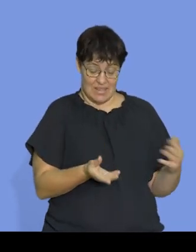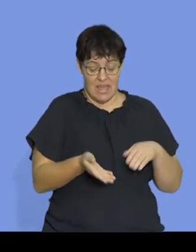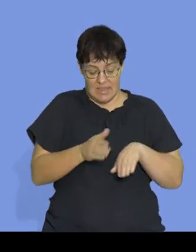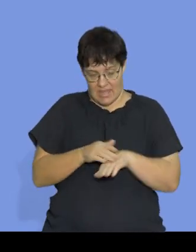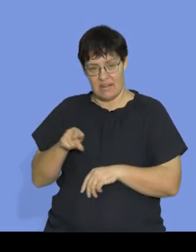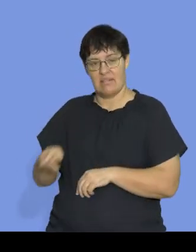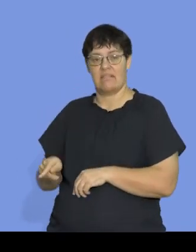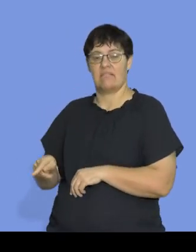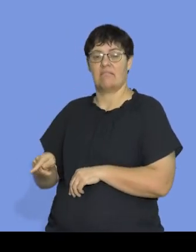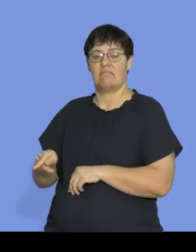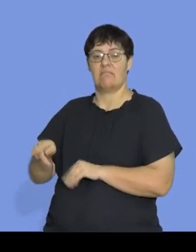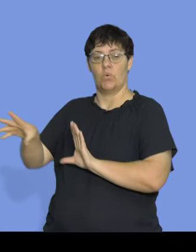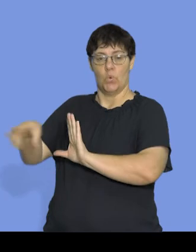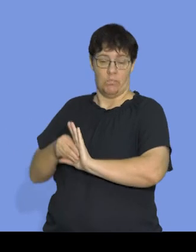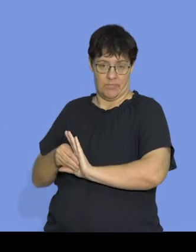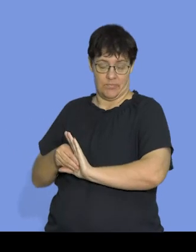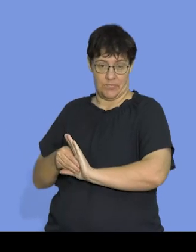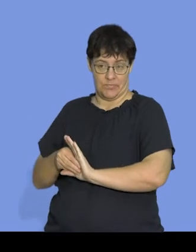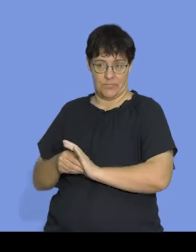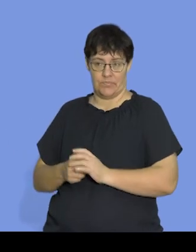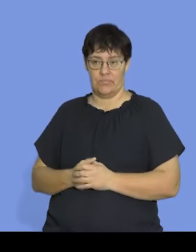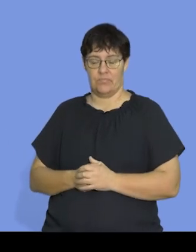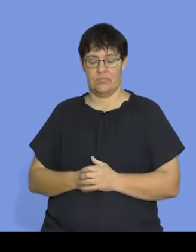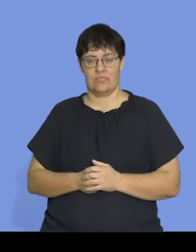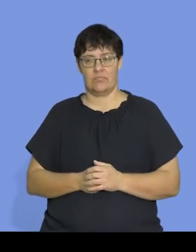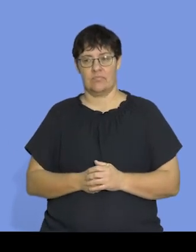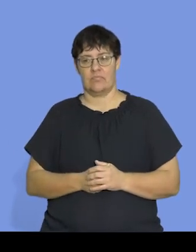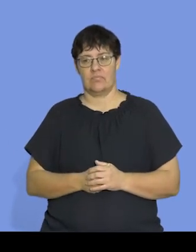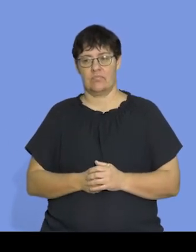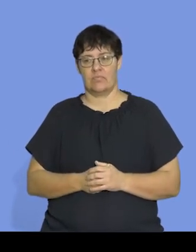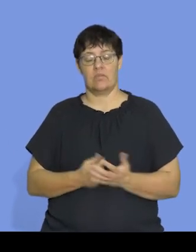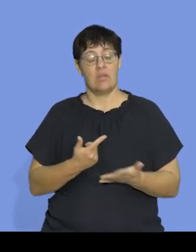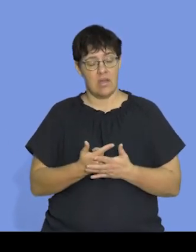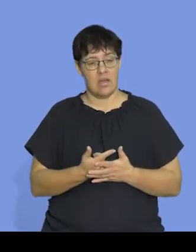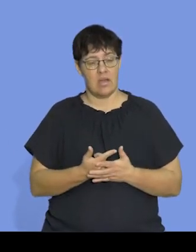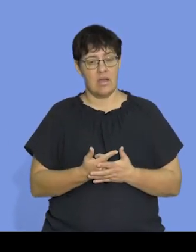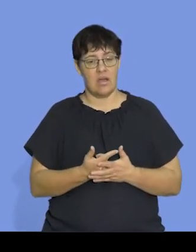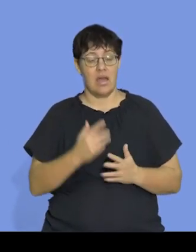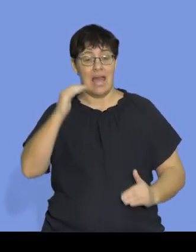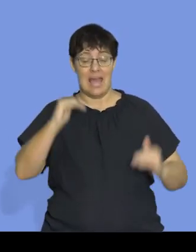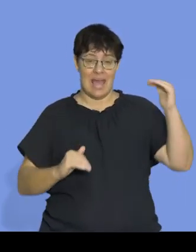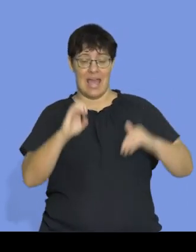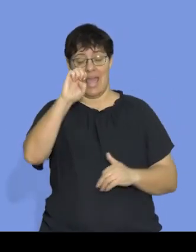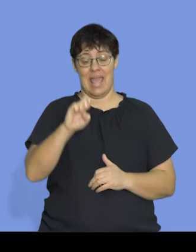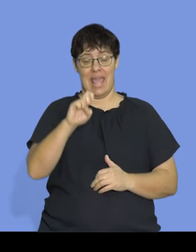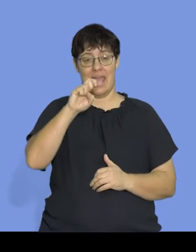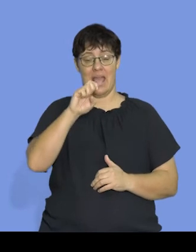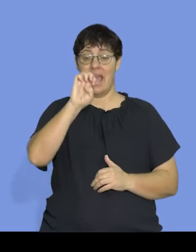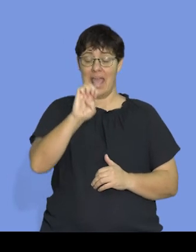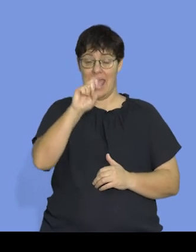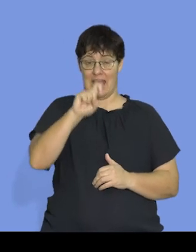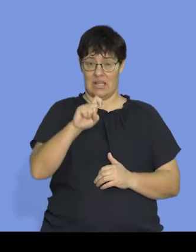released than absorbed. So, if we talk of an exothermic reaction, that there is more energy that